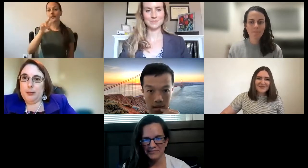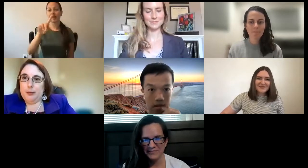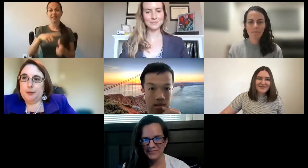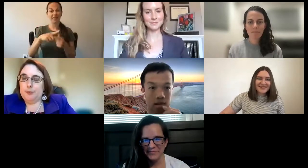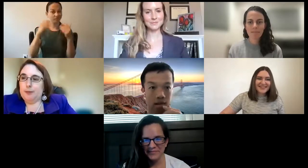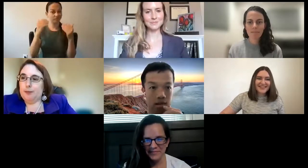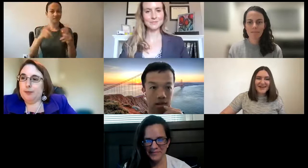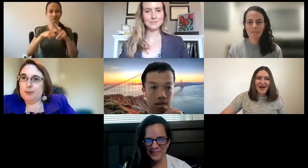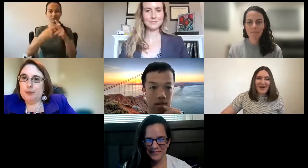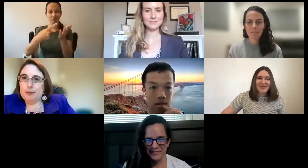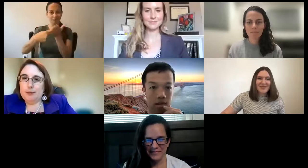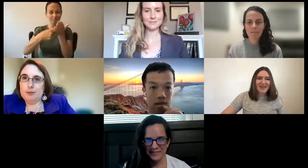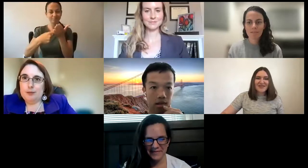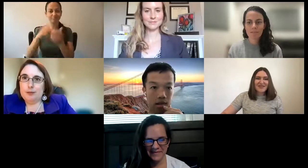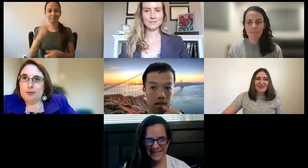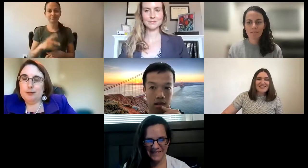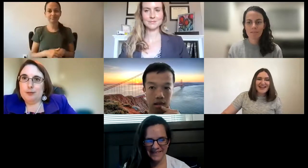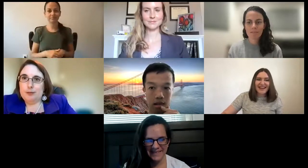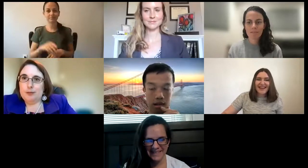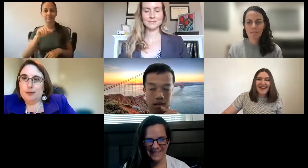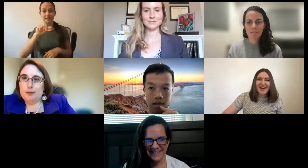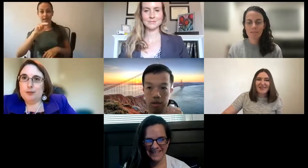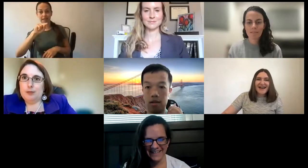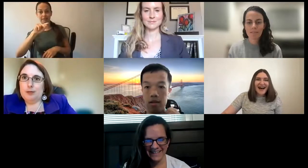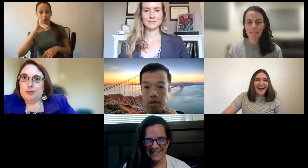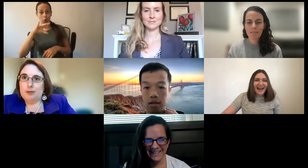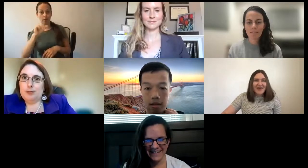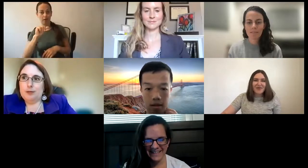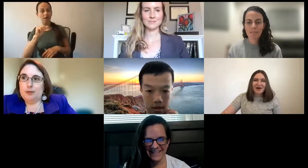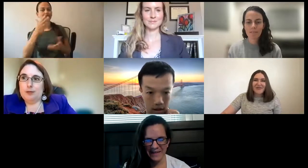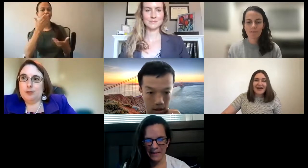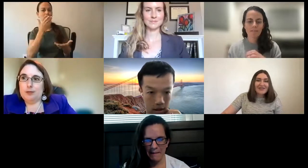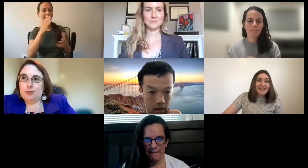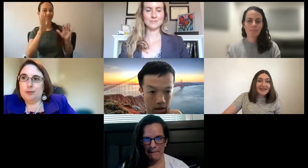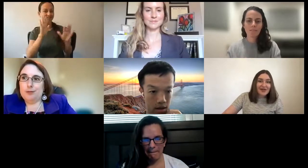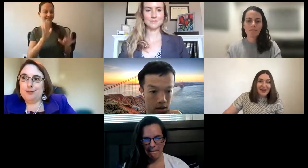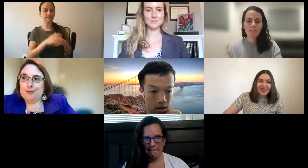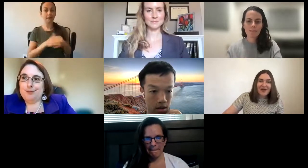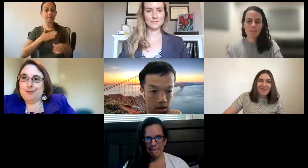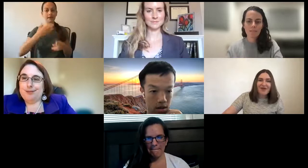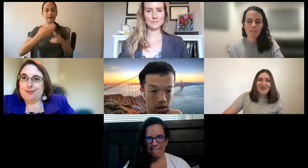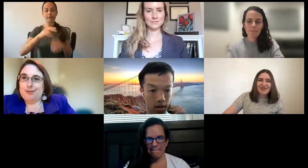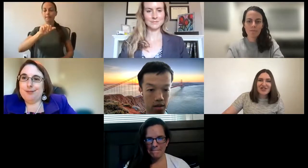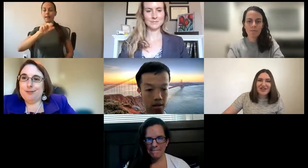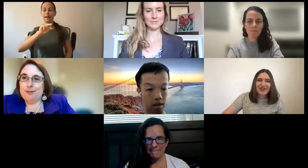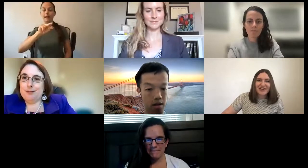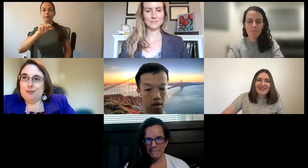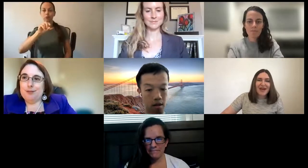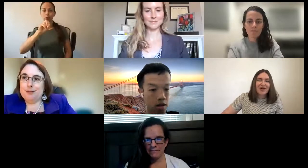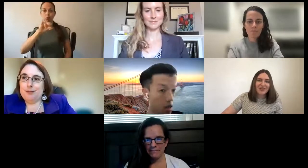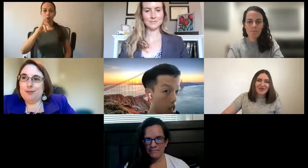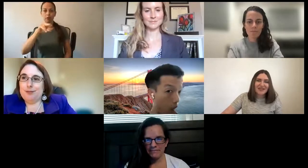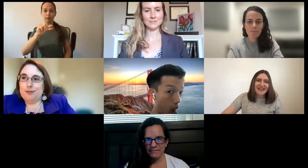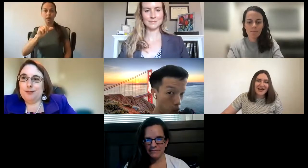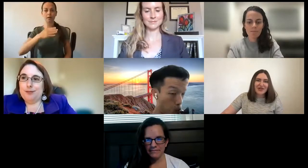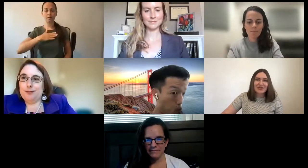started. Awesome. Thank you so much, Katie. Hi, everyone. My name is Antonia. My pronouns are she, hers, and